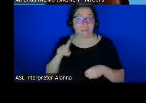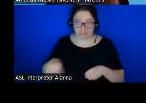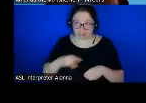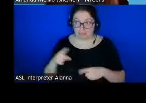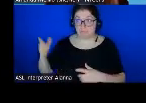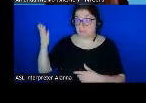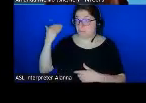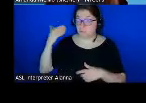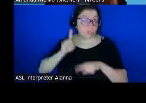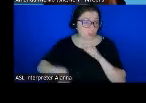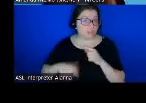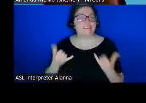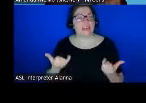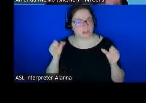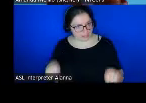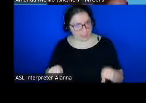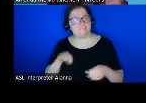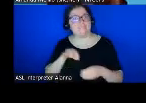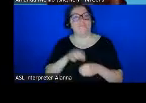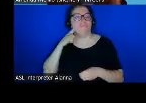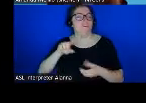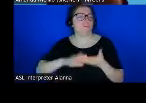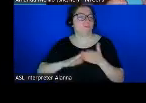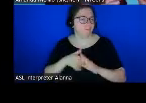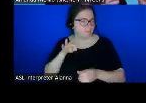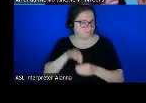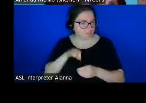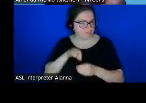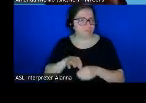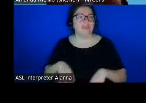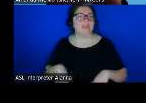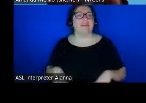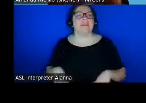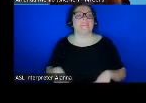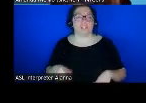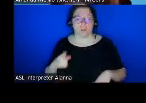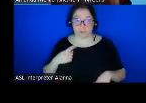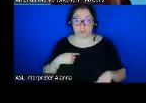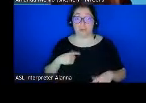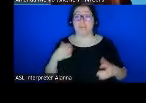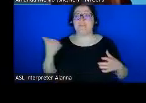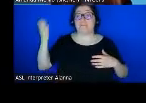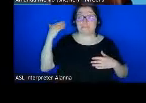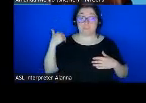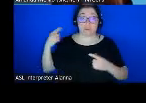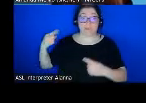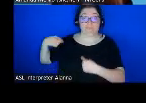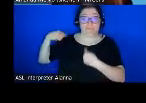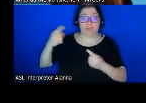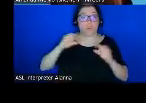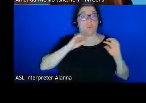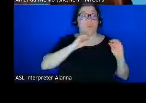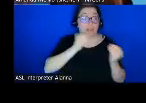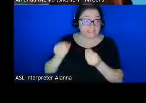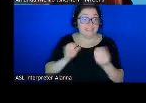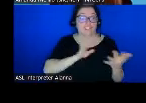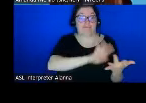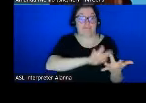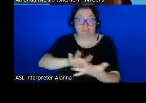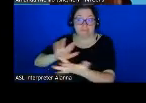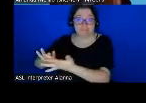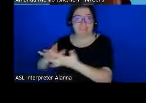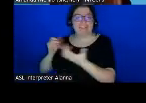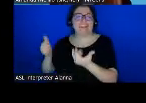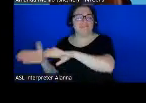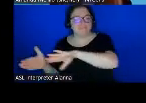for municipal elections so this is when we're really going to pivot from reaching out to organizations to reaching out to individuals we'll be